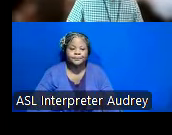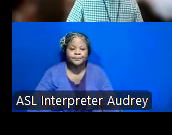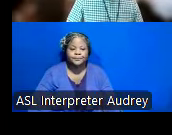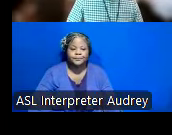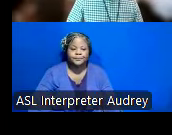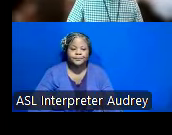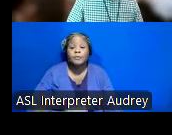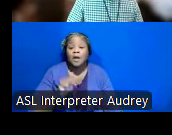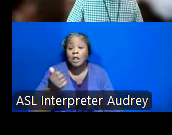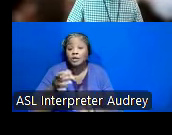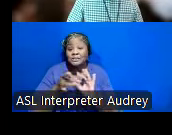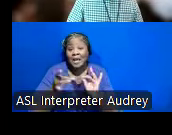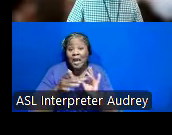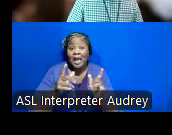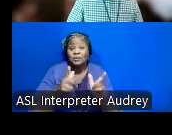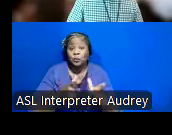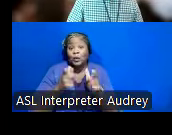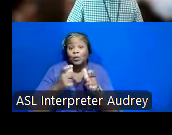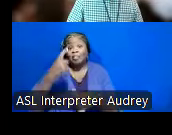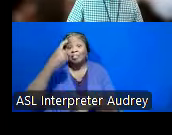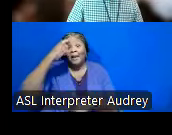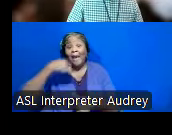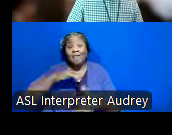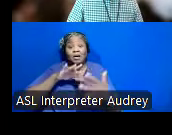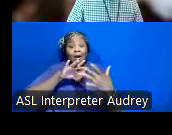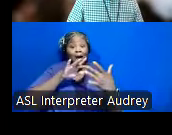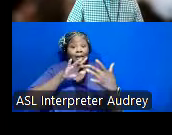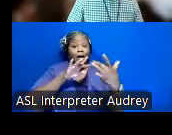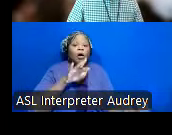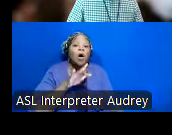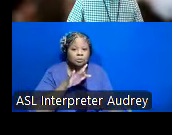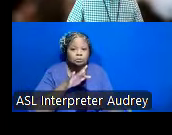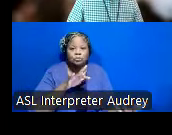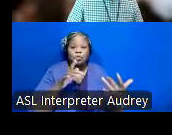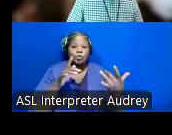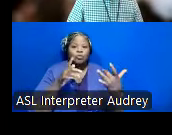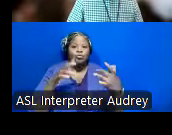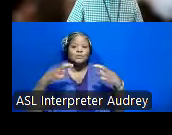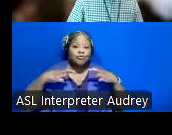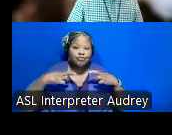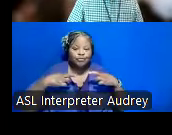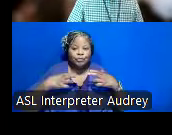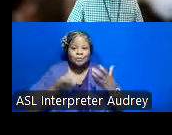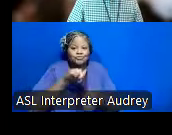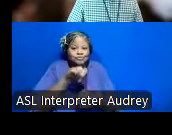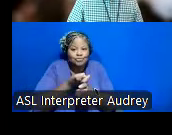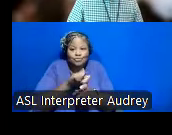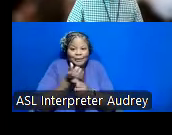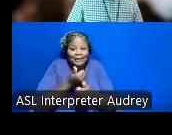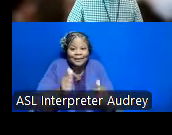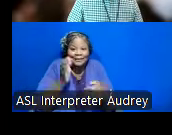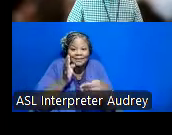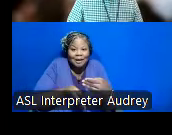Another said, as quickly as we think we have a contact, they're gone or they're retired. It makes it doubly hard getting anything done. We don't know where